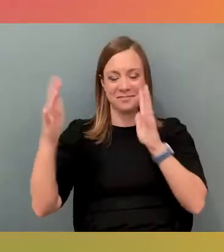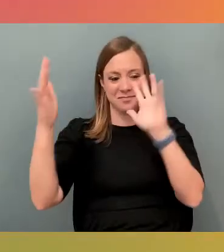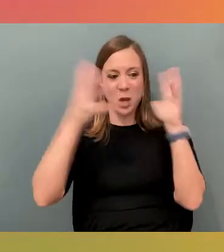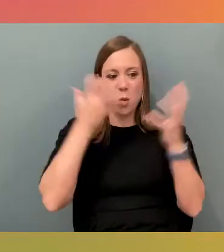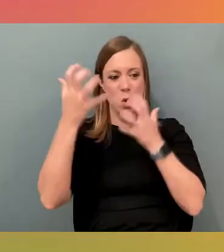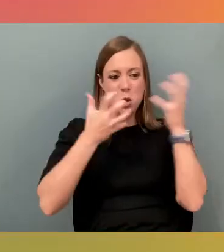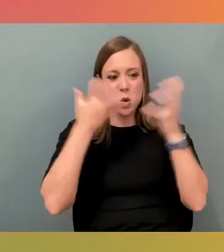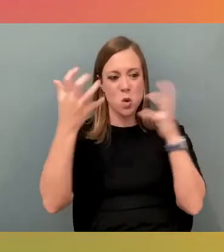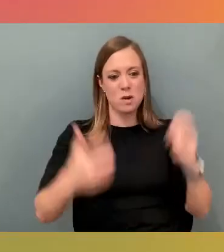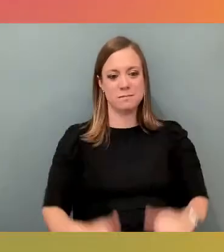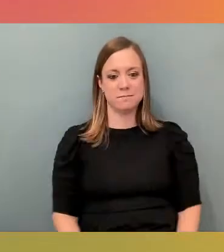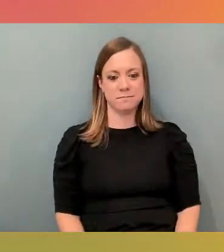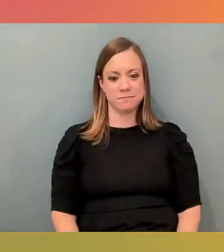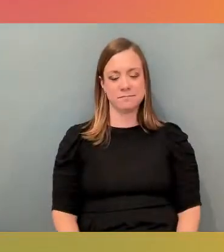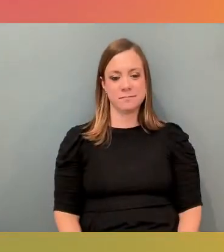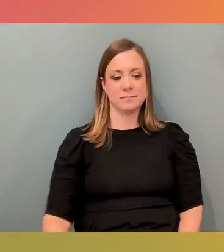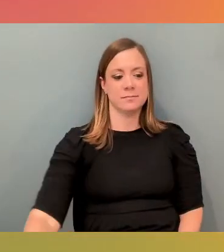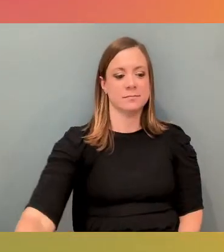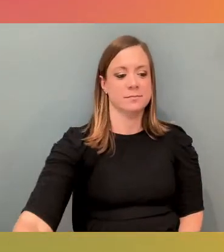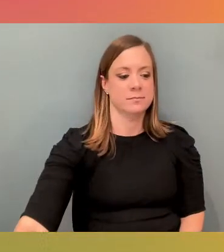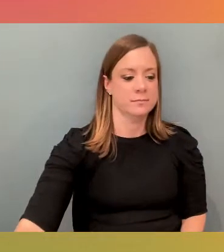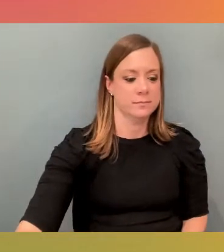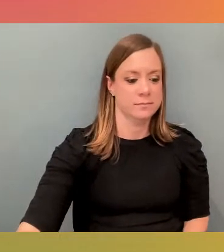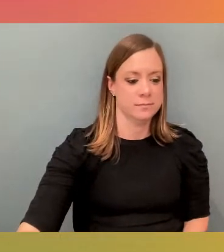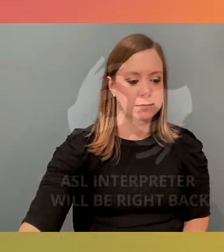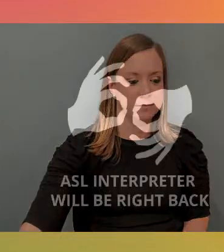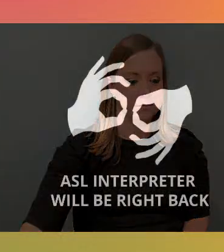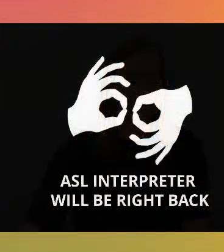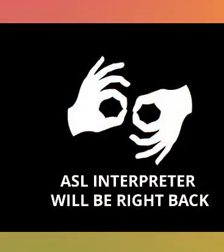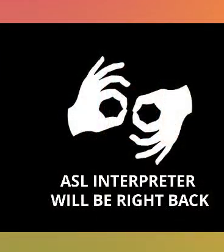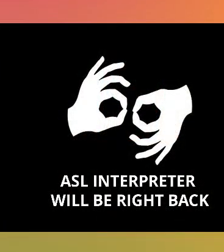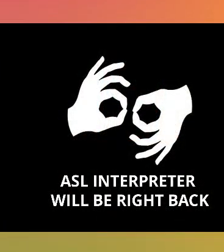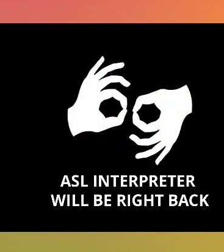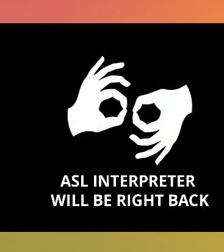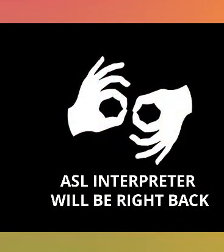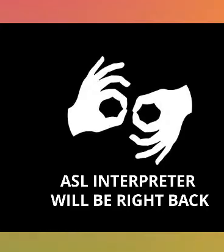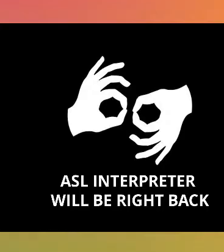Thank you, thank you, thank you, thank you.